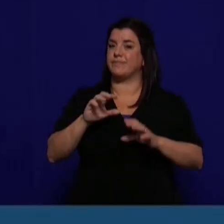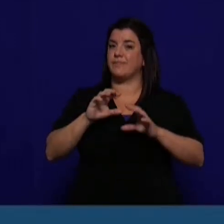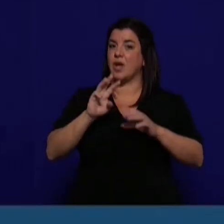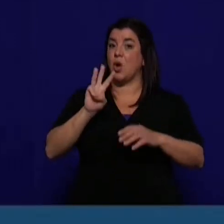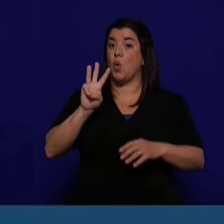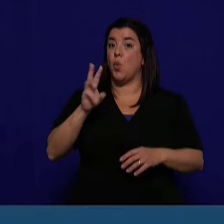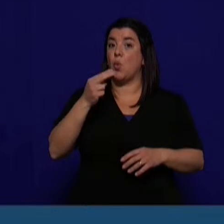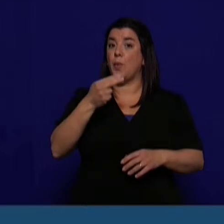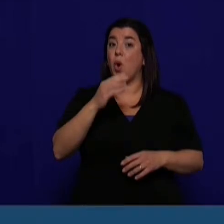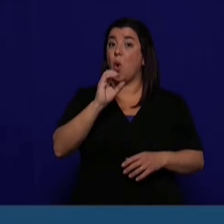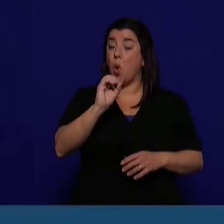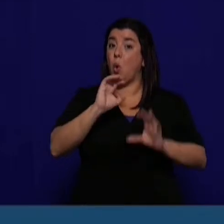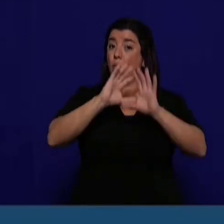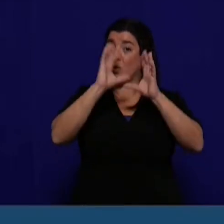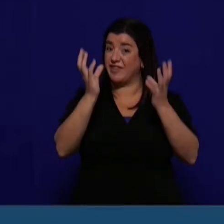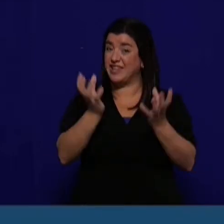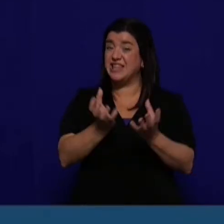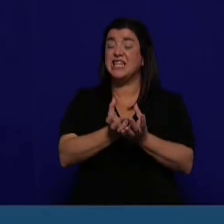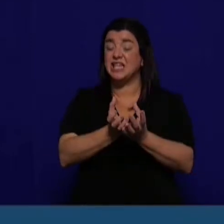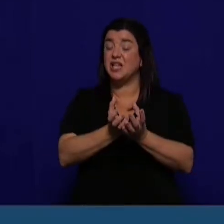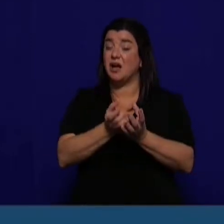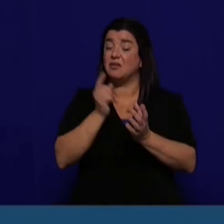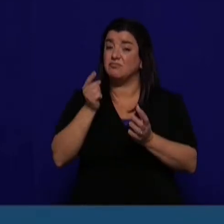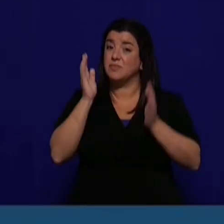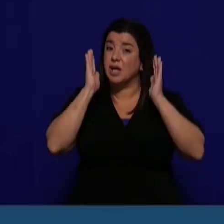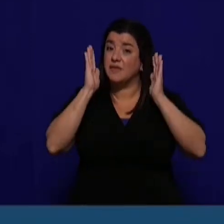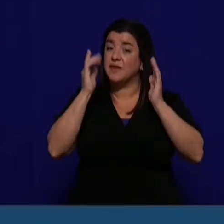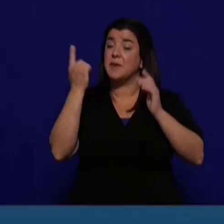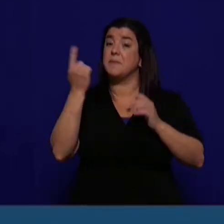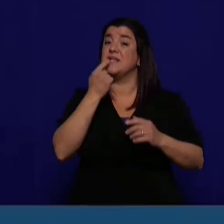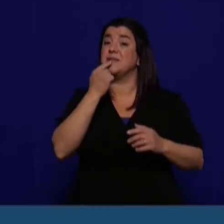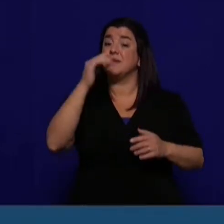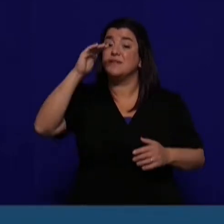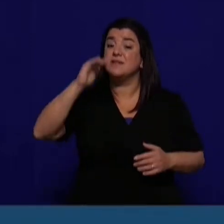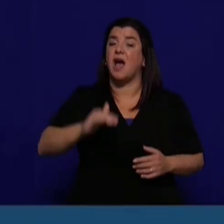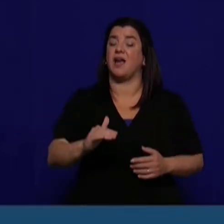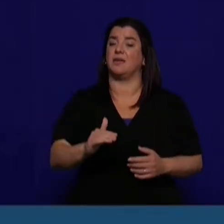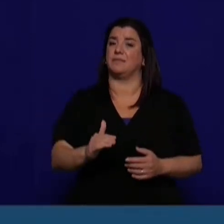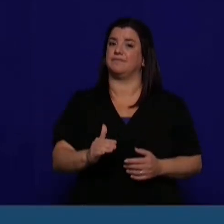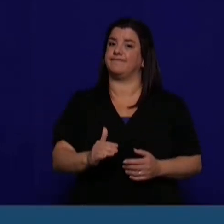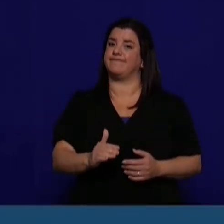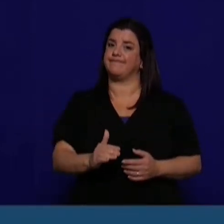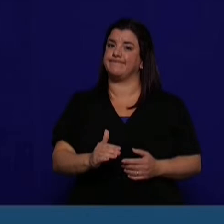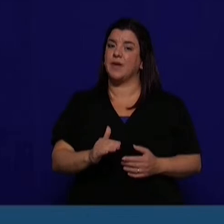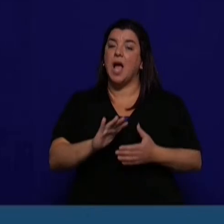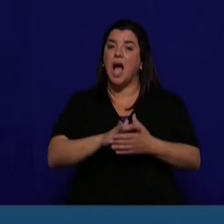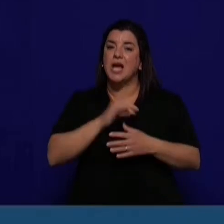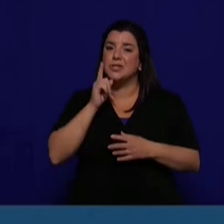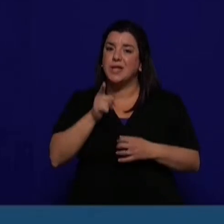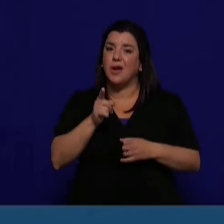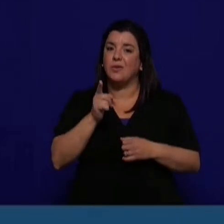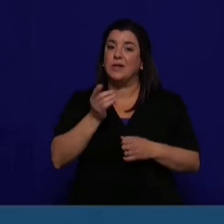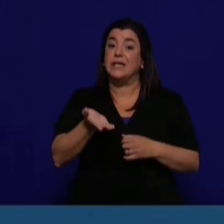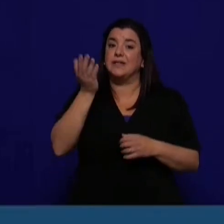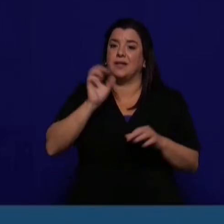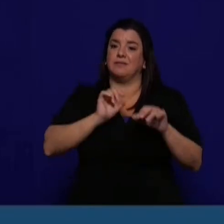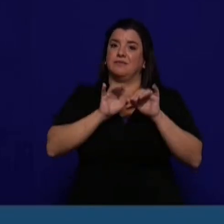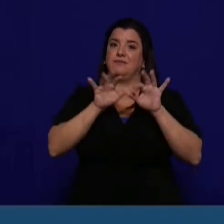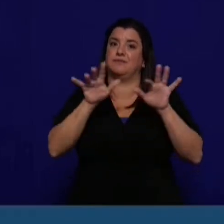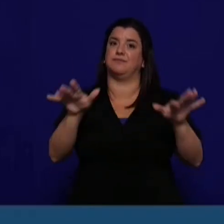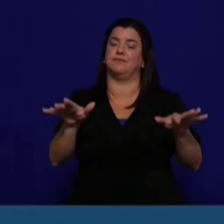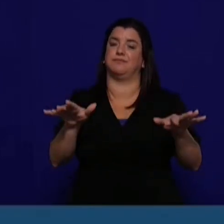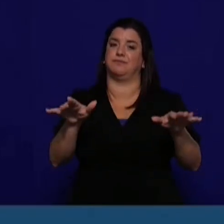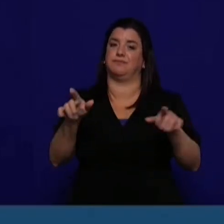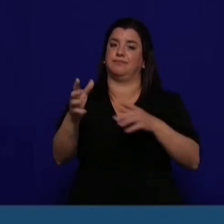alertjatna fejn rridu nqogħdu iktar attenti għal etajiet li huma pjuttost iżgħar ukoll għaliex ikunu huma qegħdin iferxu wkoll